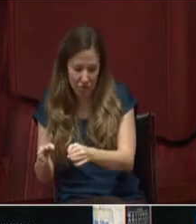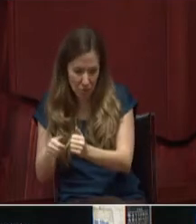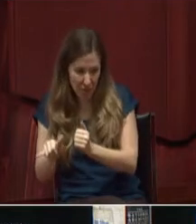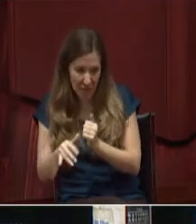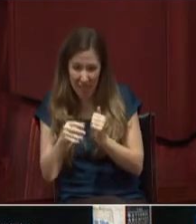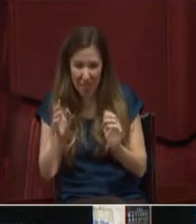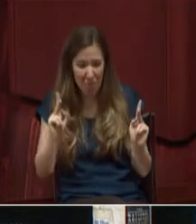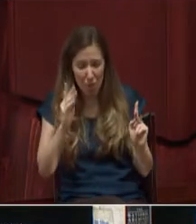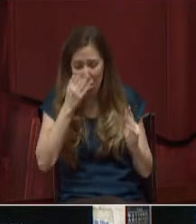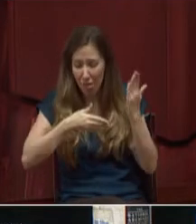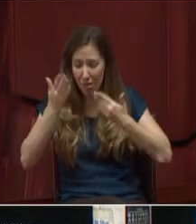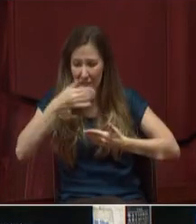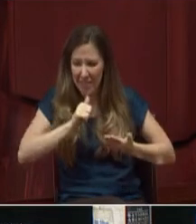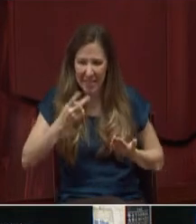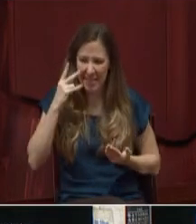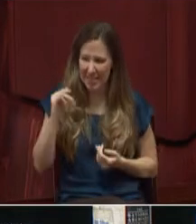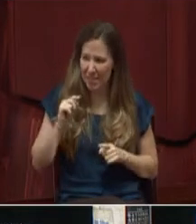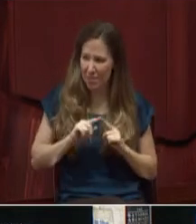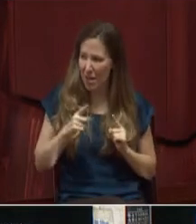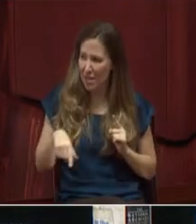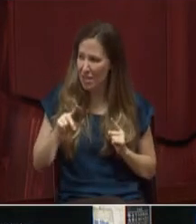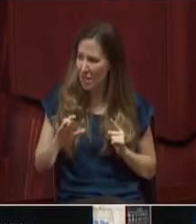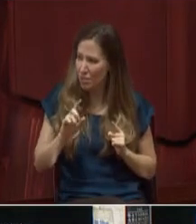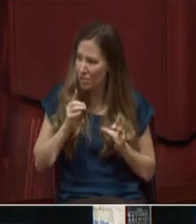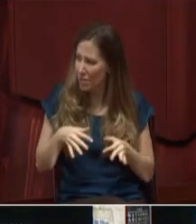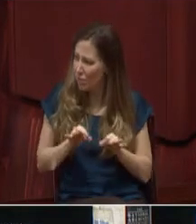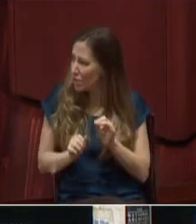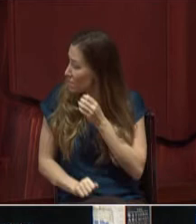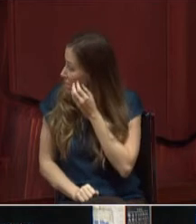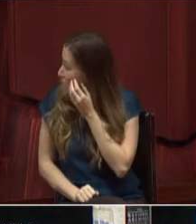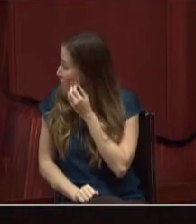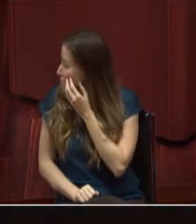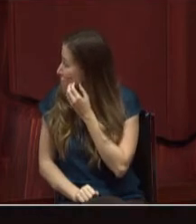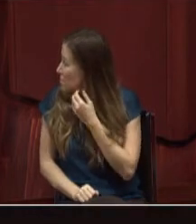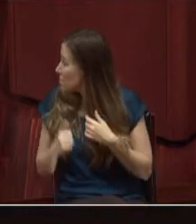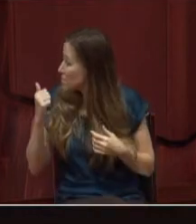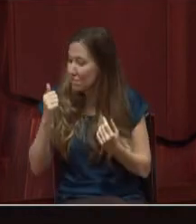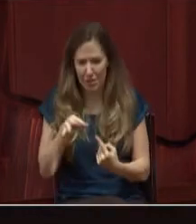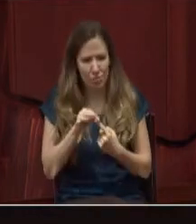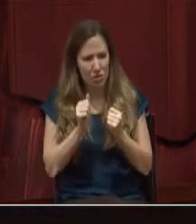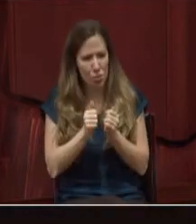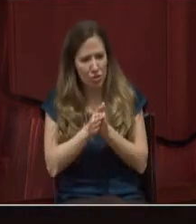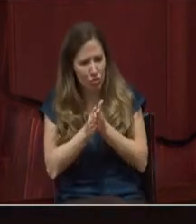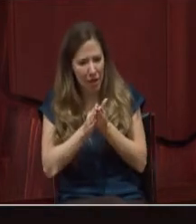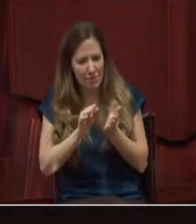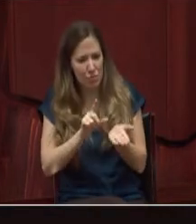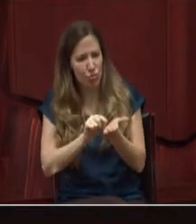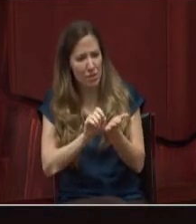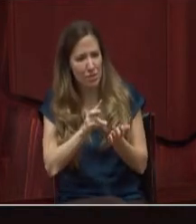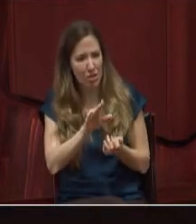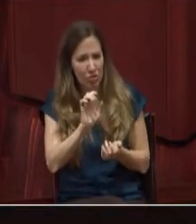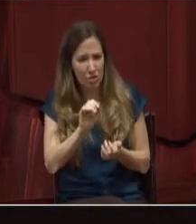it. But these documents were very... it shows you what drives press coverage right. of real substantive